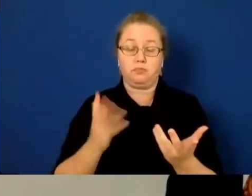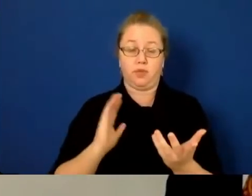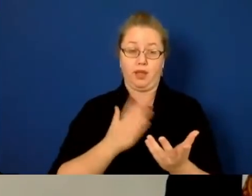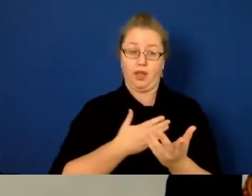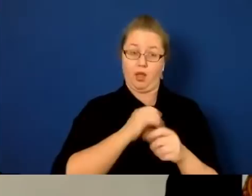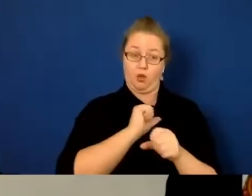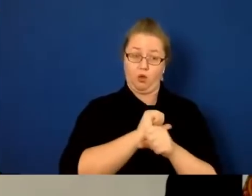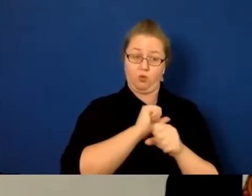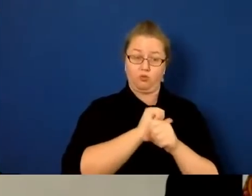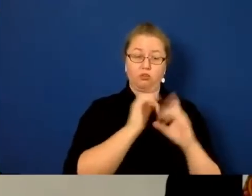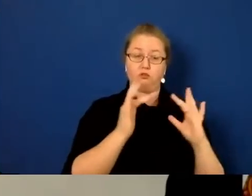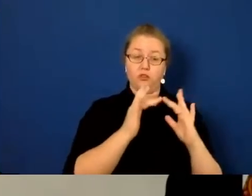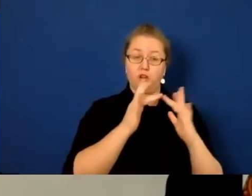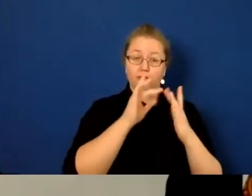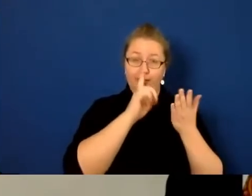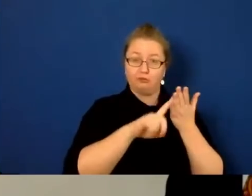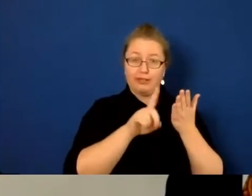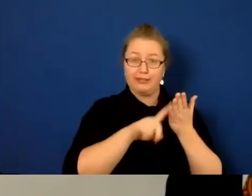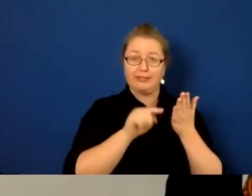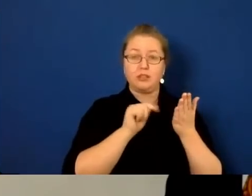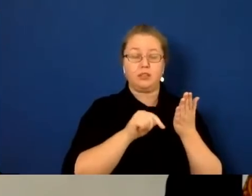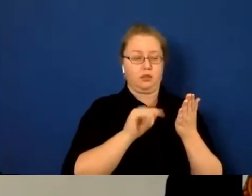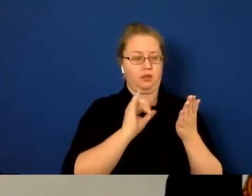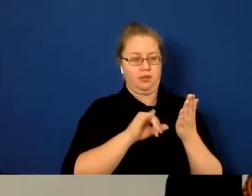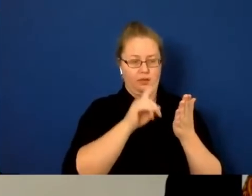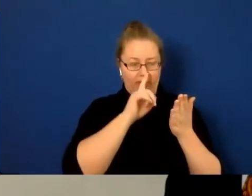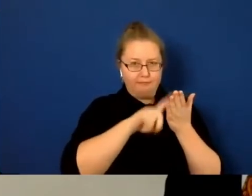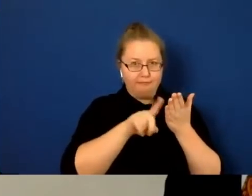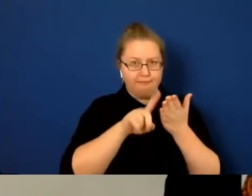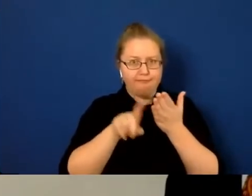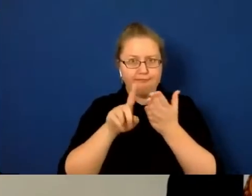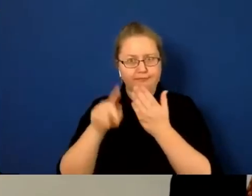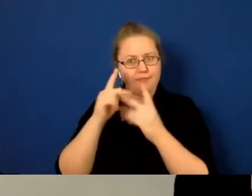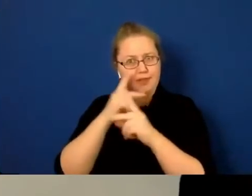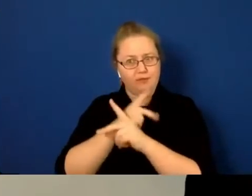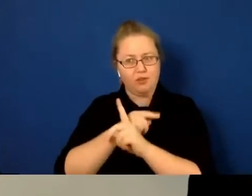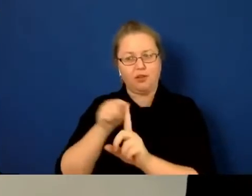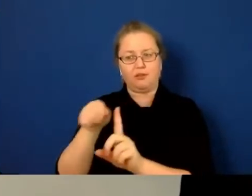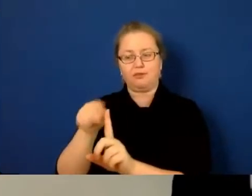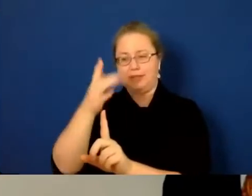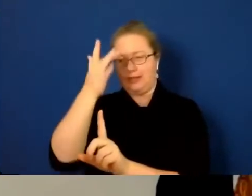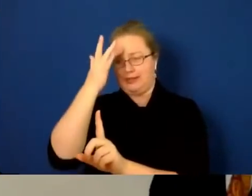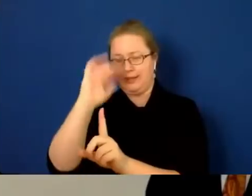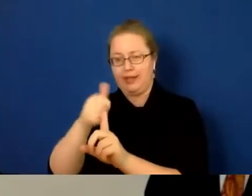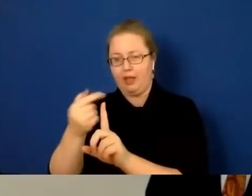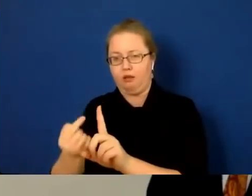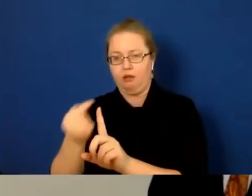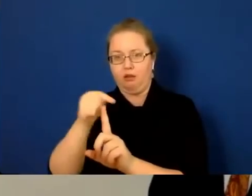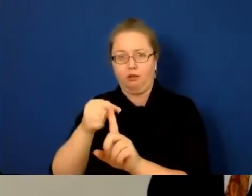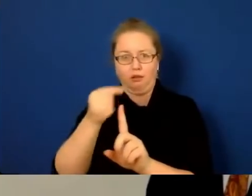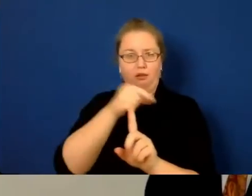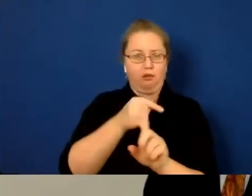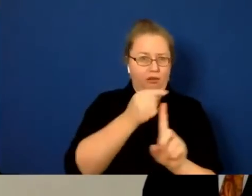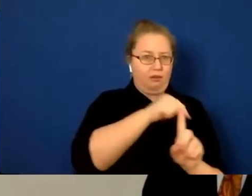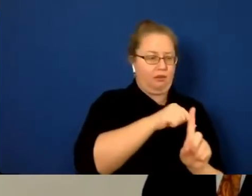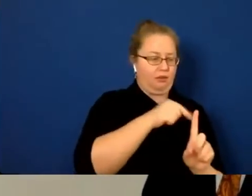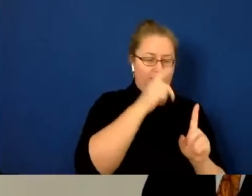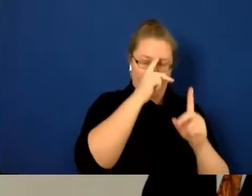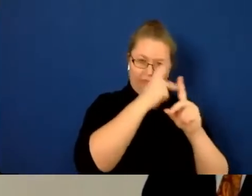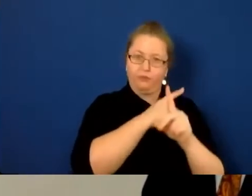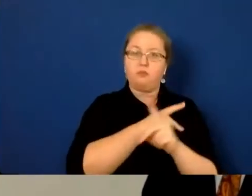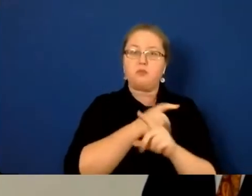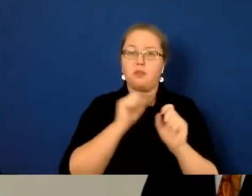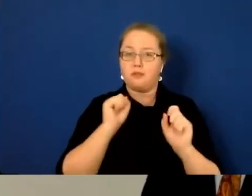that's happened up there. People in Kelowna unwittingly become exposed. exposed, become ill, and by the time that